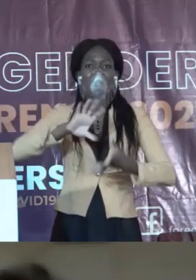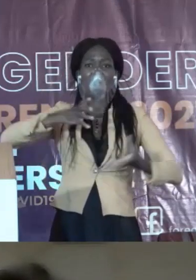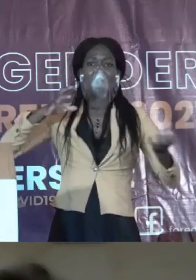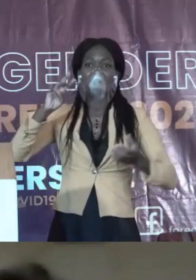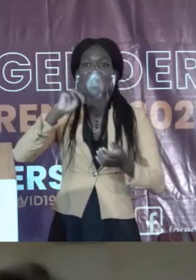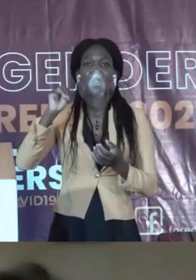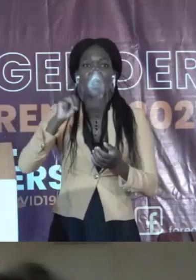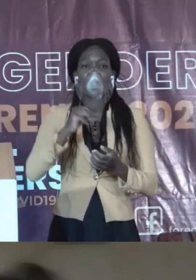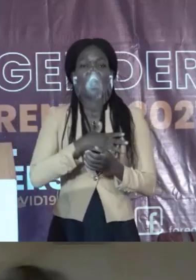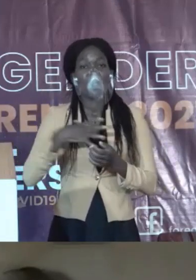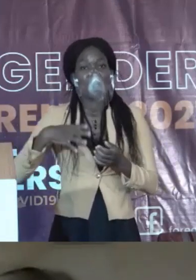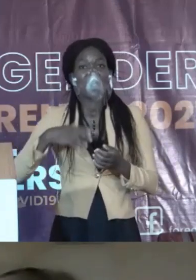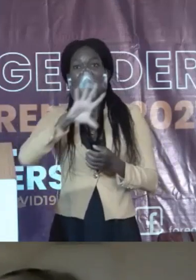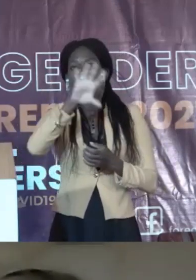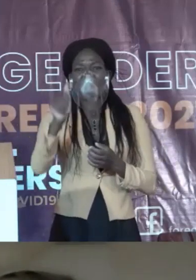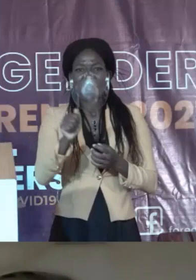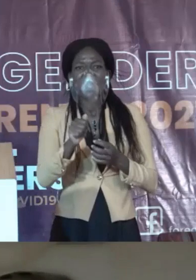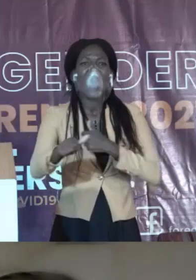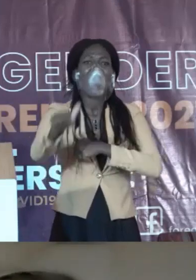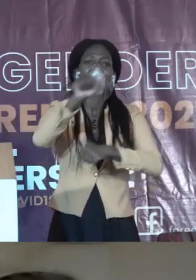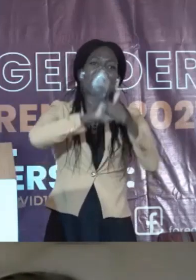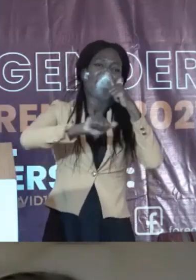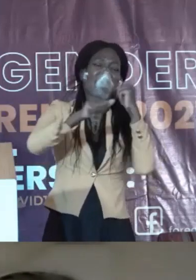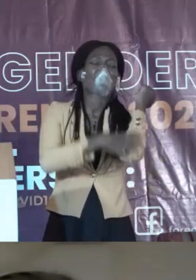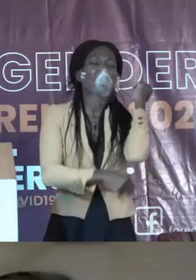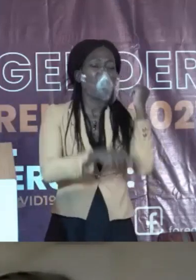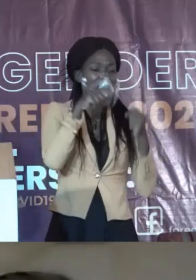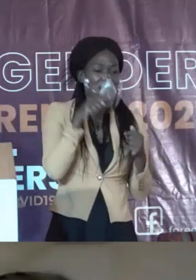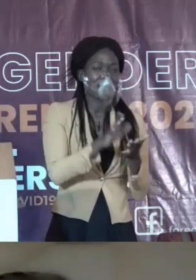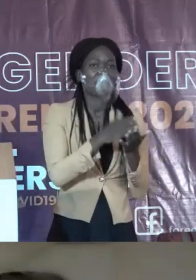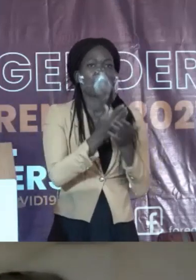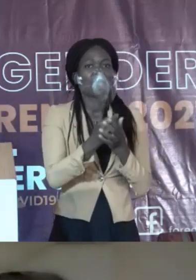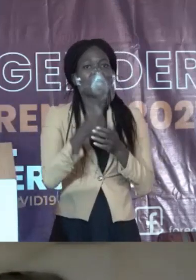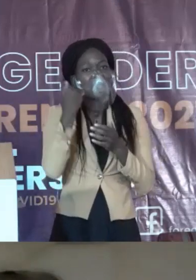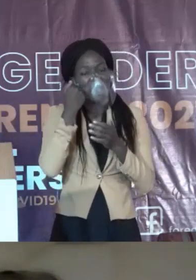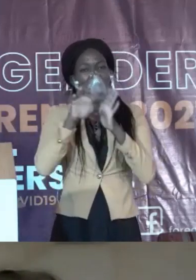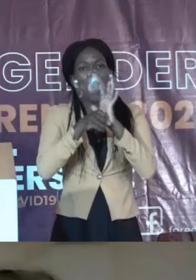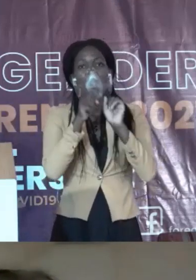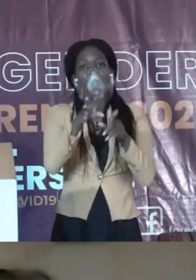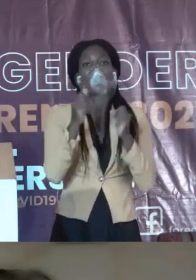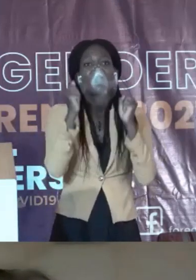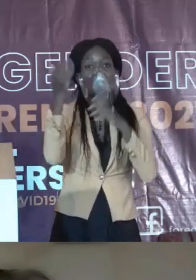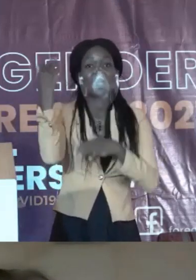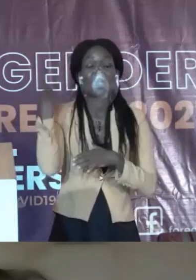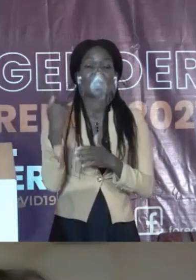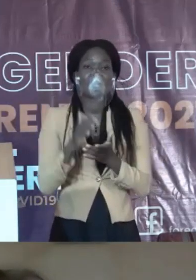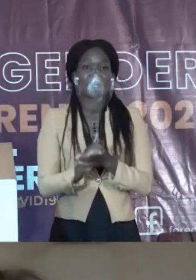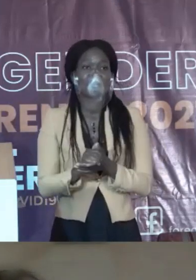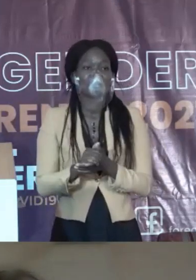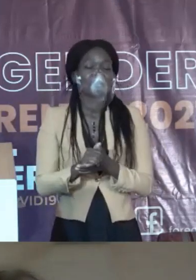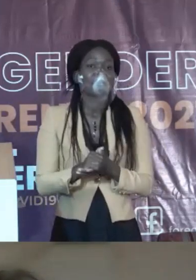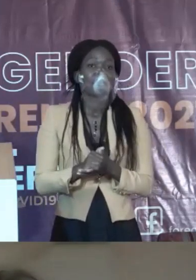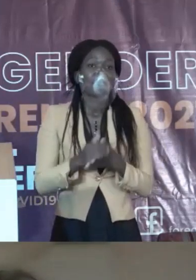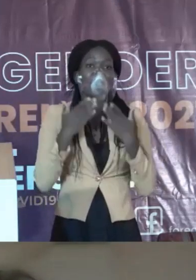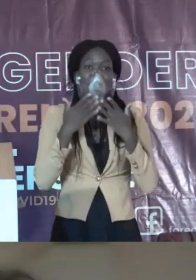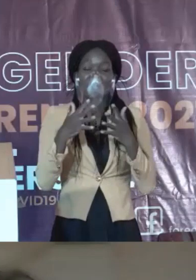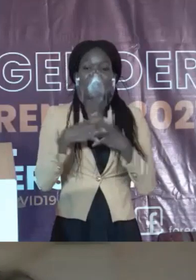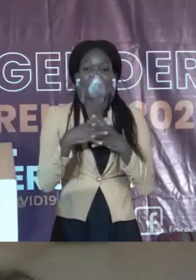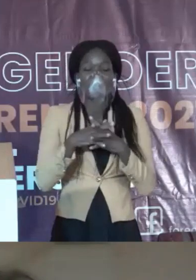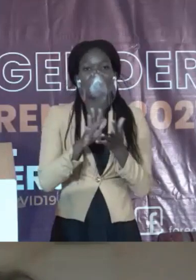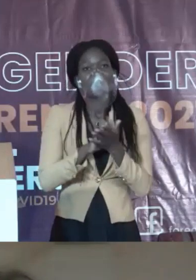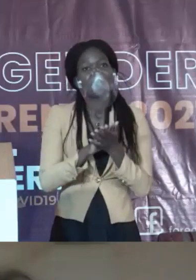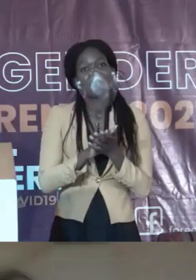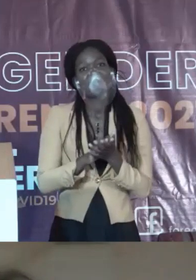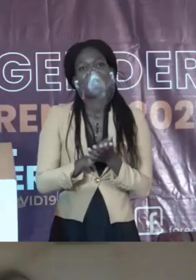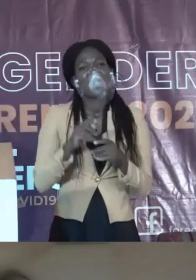poverty because of COVID in the last year. And that is a very scary figure. Thank you very much. I'm afraid we are running out